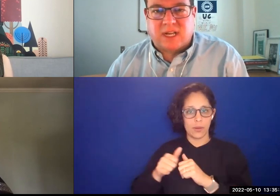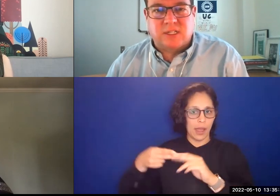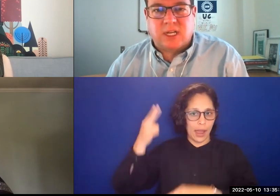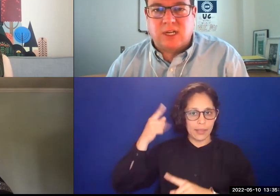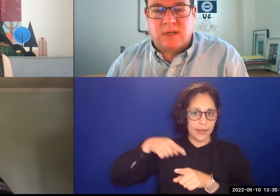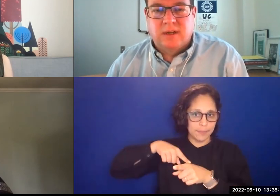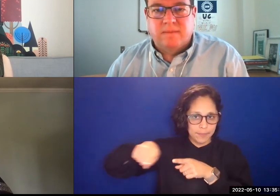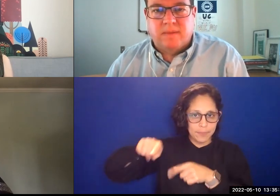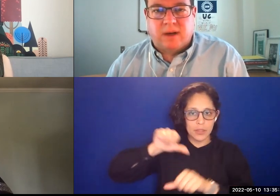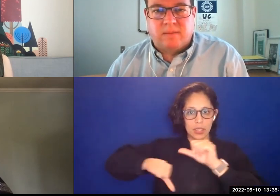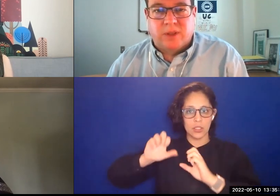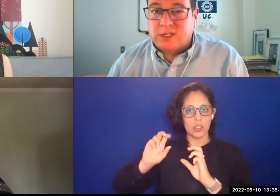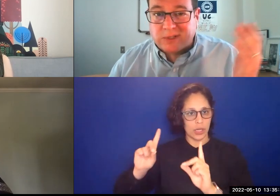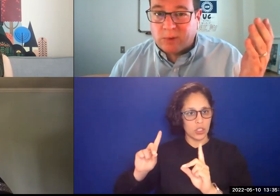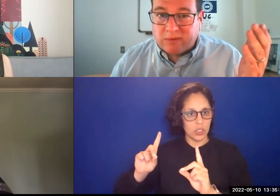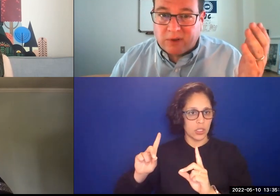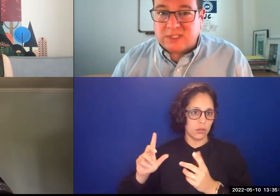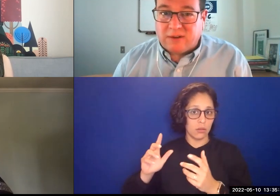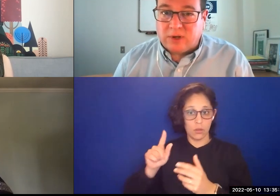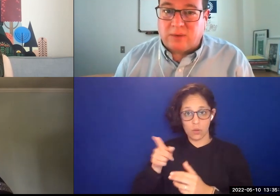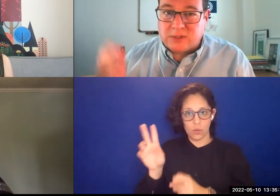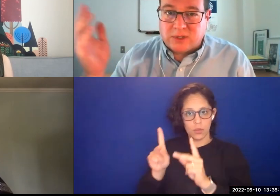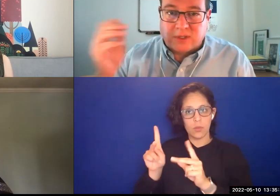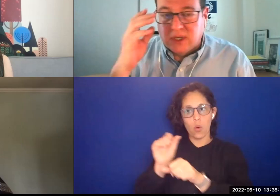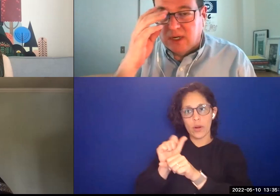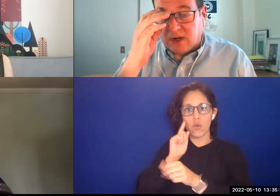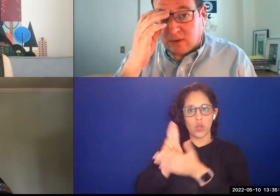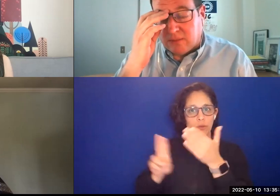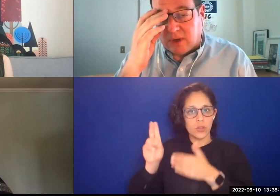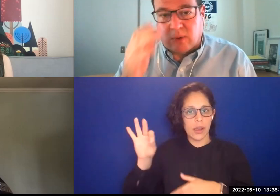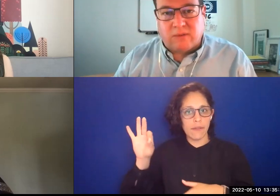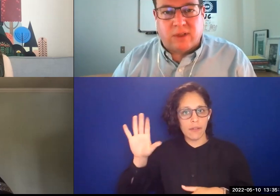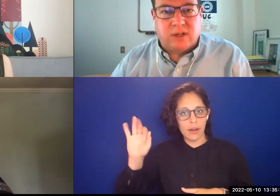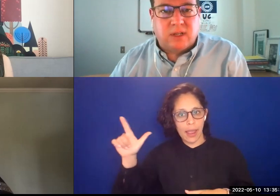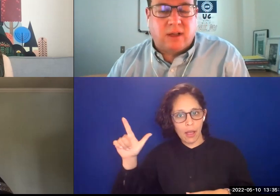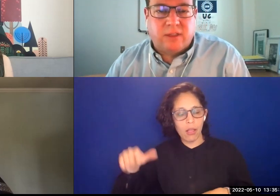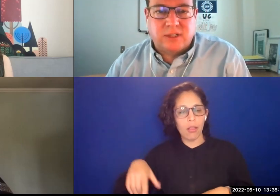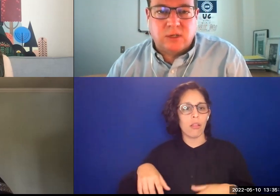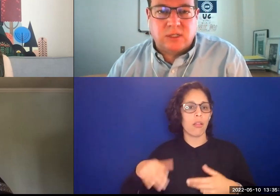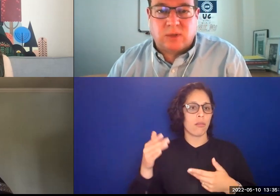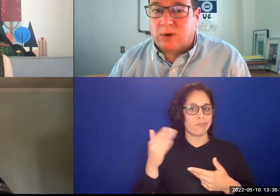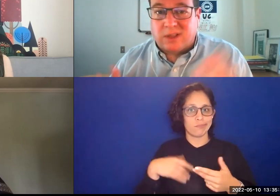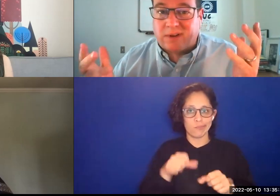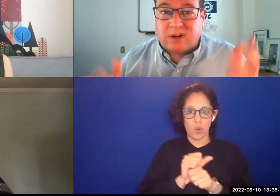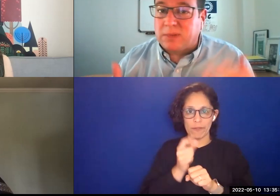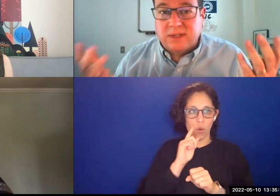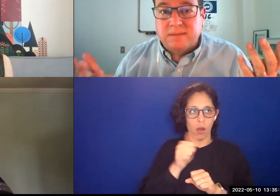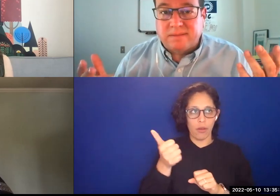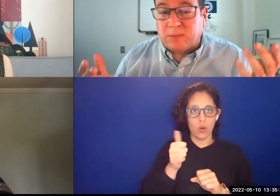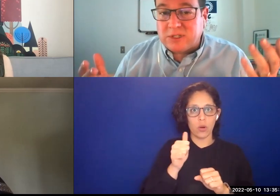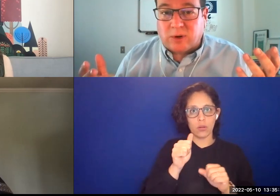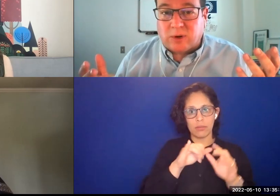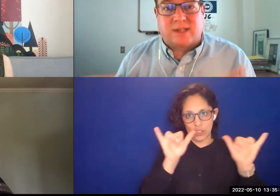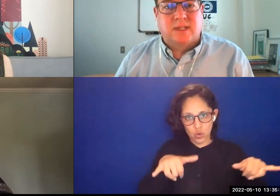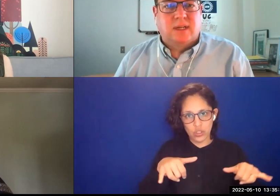kinds of science education. When those folks are working for the University of California, when those folks are working for other institutions, when they're working in the federal government,